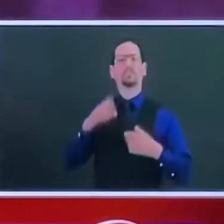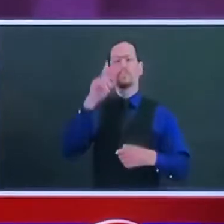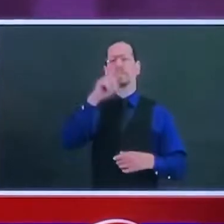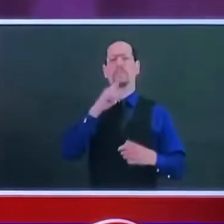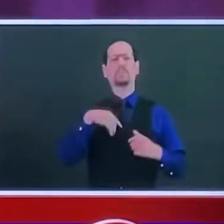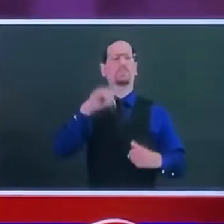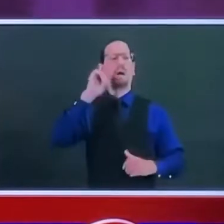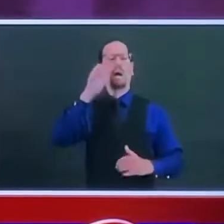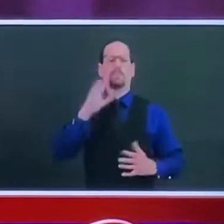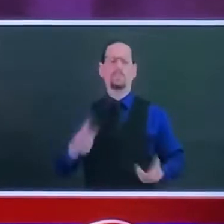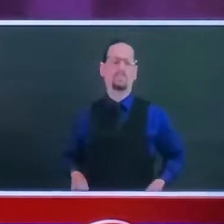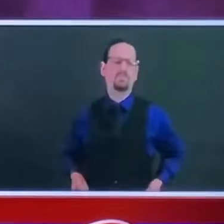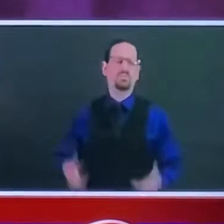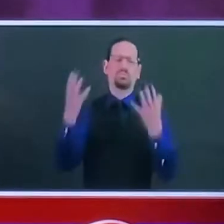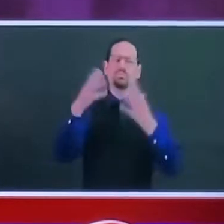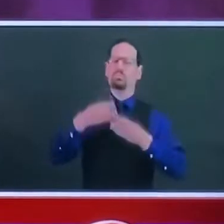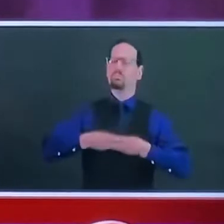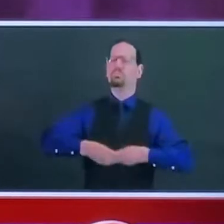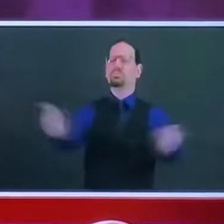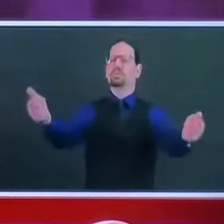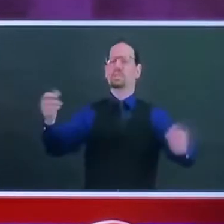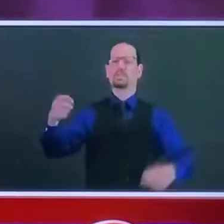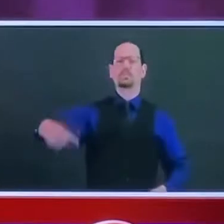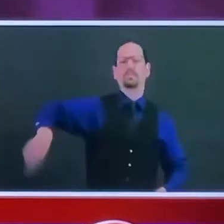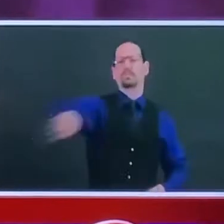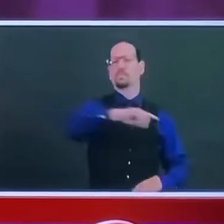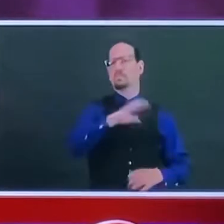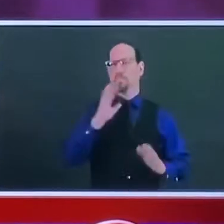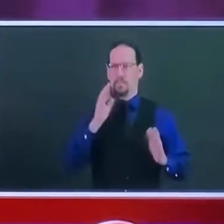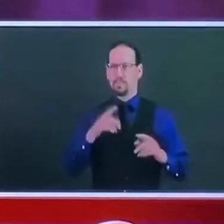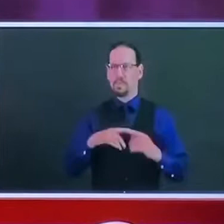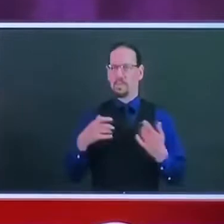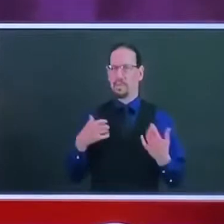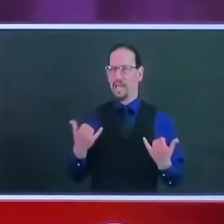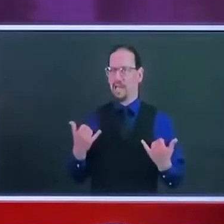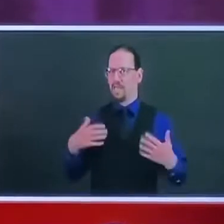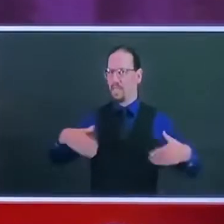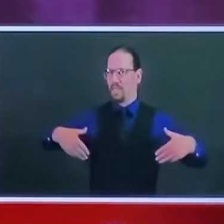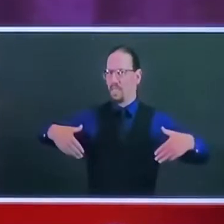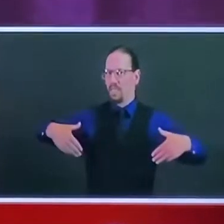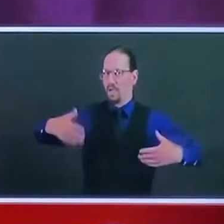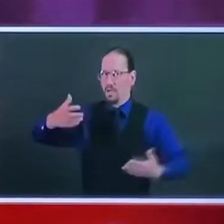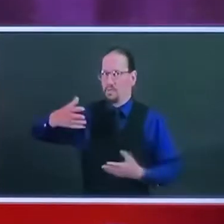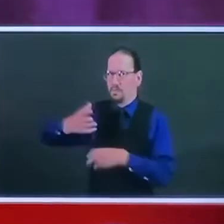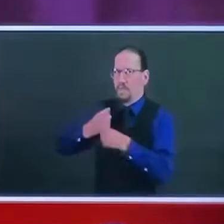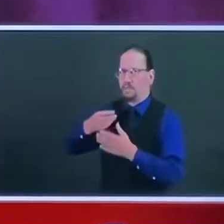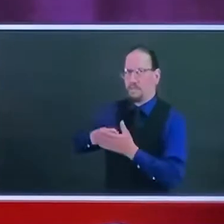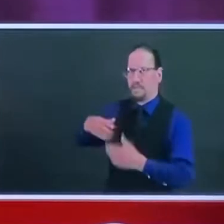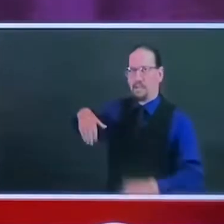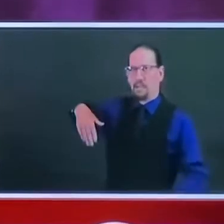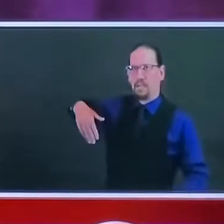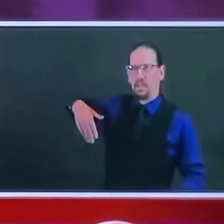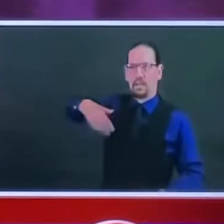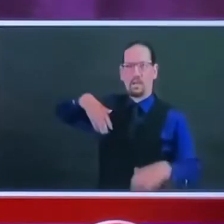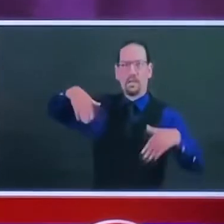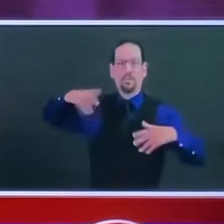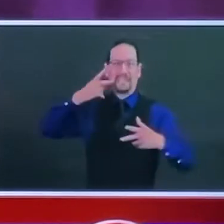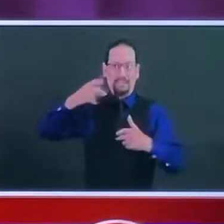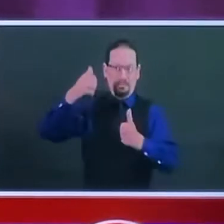like to help all these restaurants, absolutely. Now, somehow, I don't think her bill is going to pass the Senate.